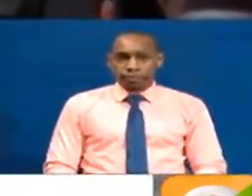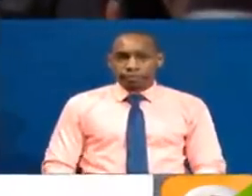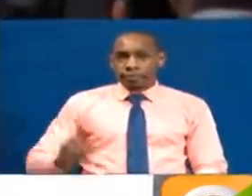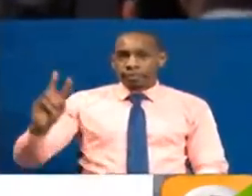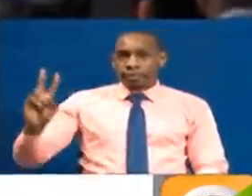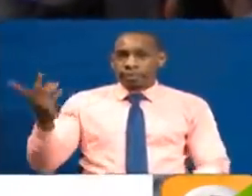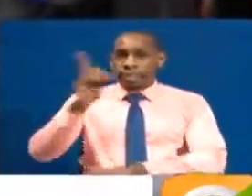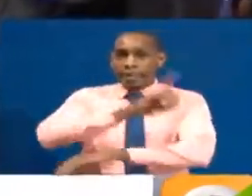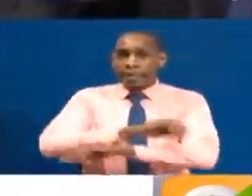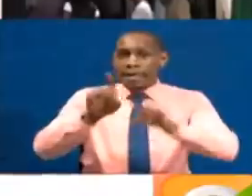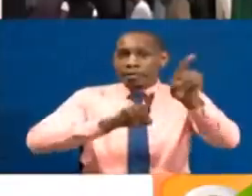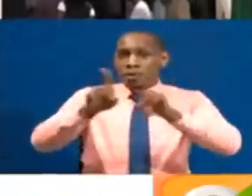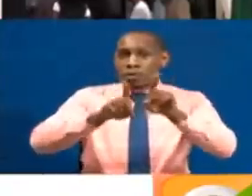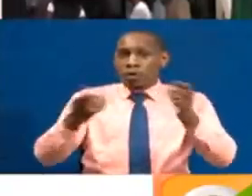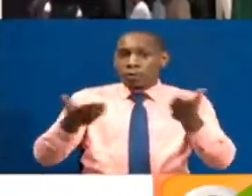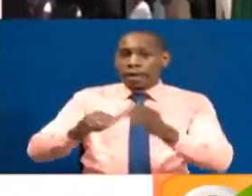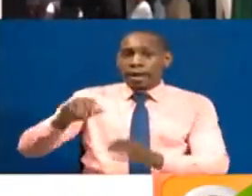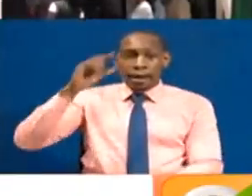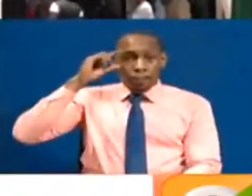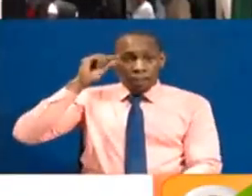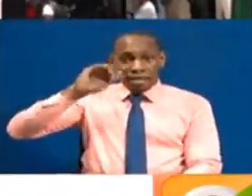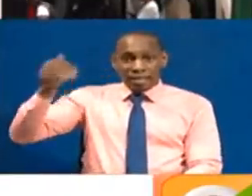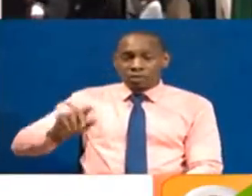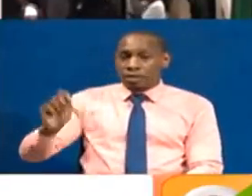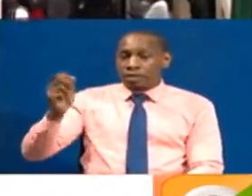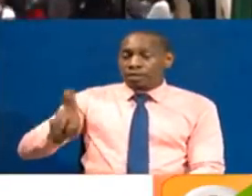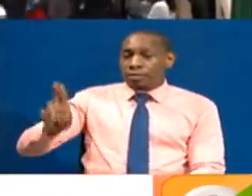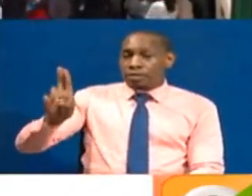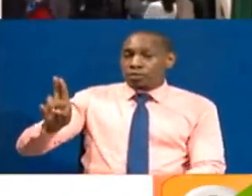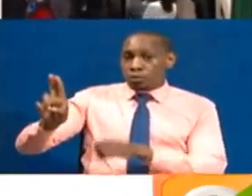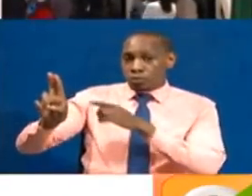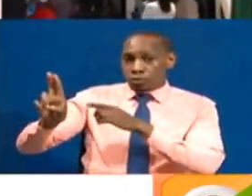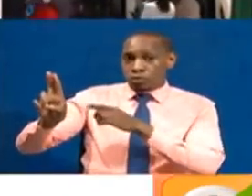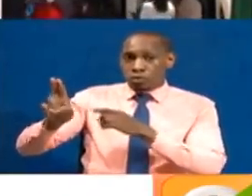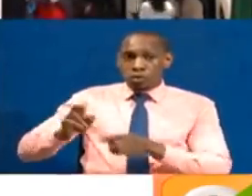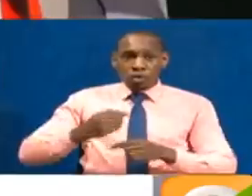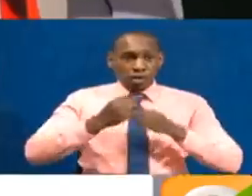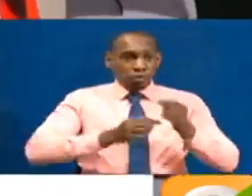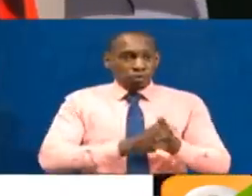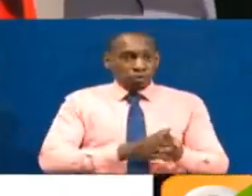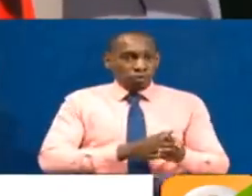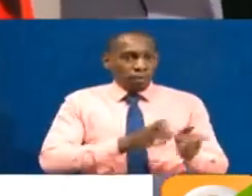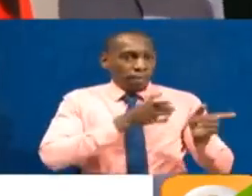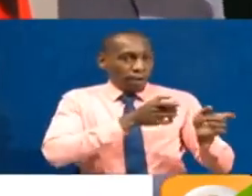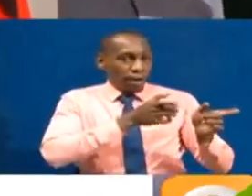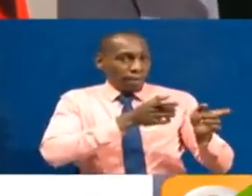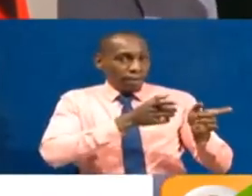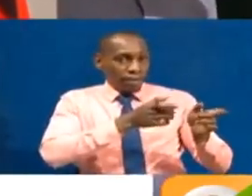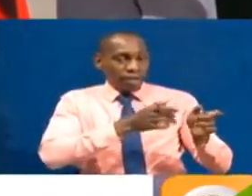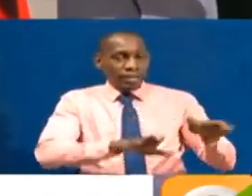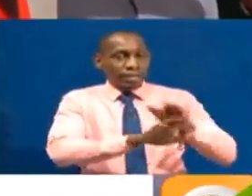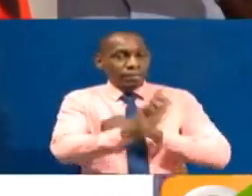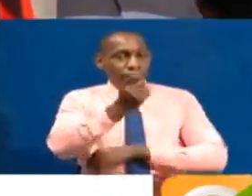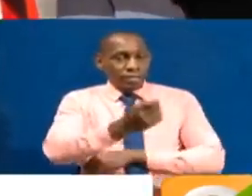In his second day tour of Mombasa County, President Uhuru Kenyatta escalated his retaliatory attacks